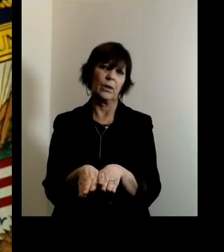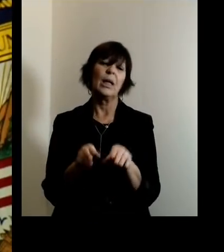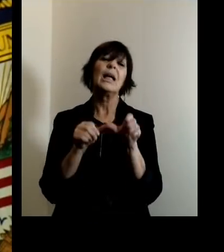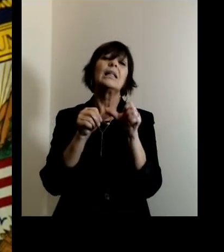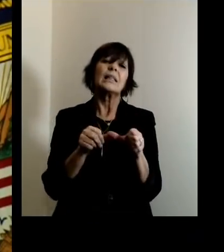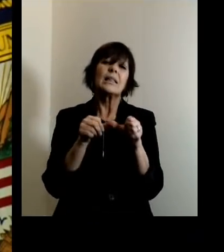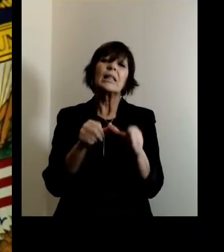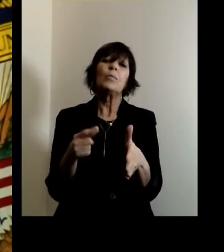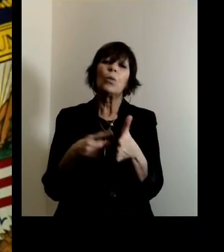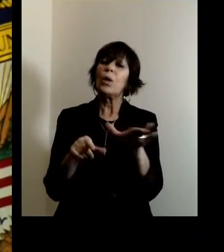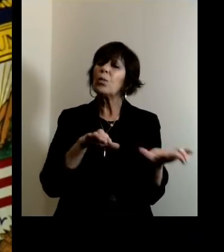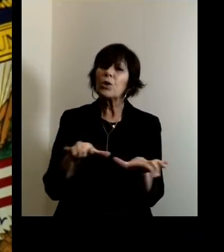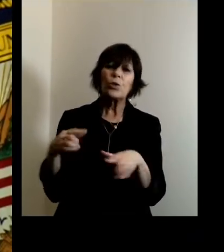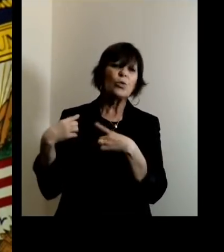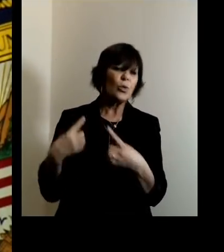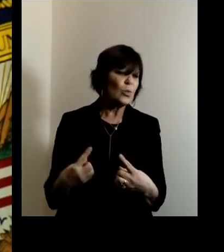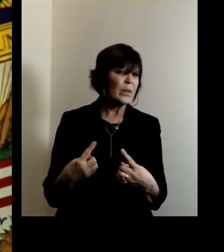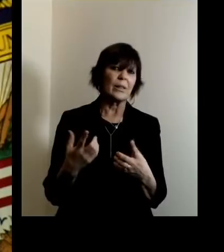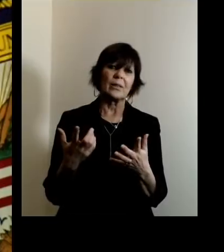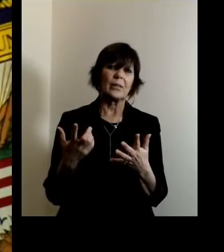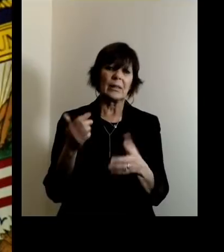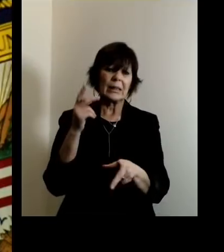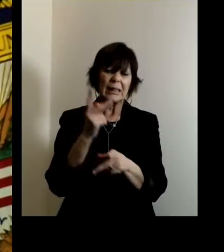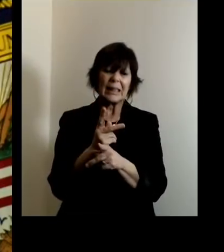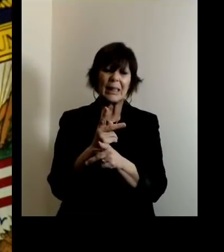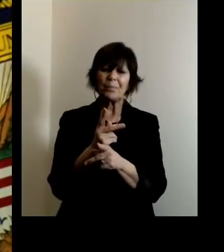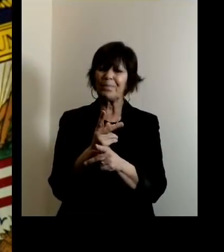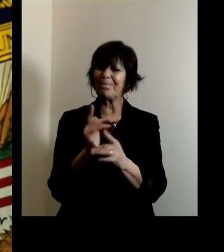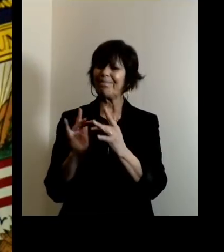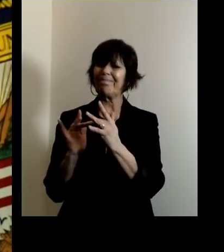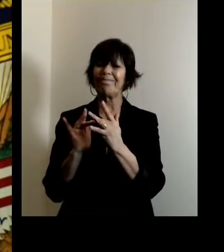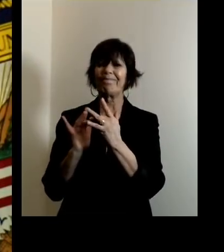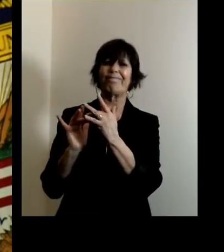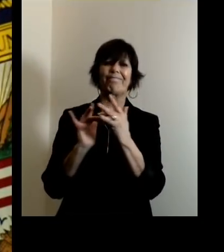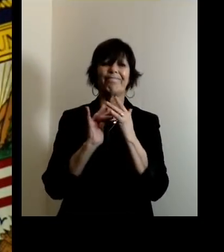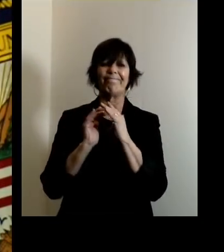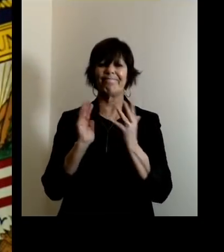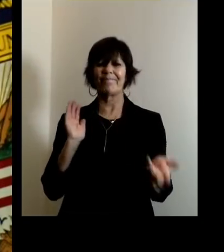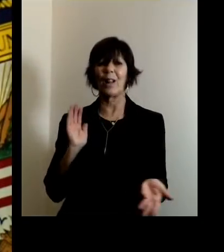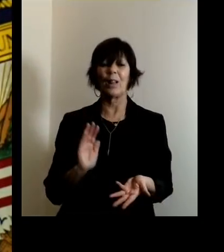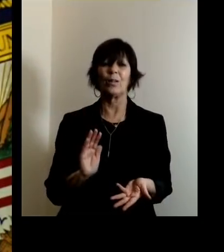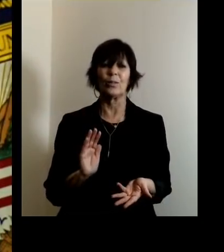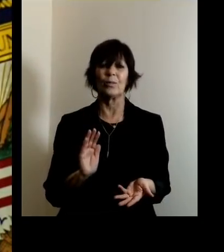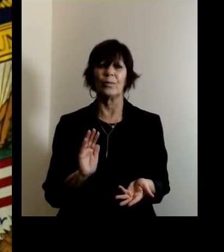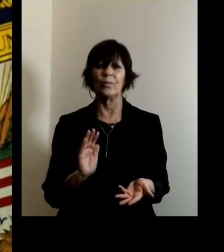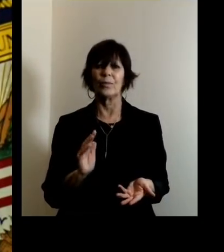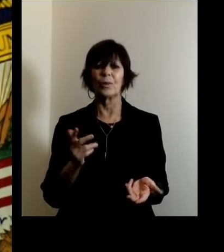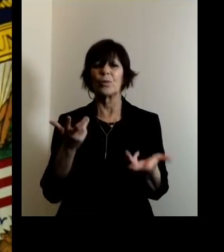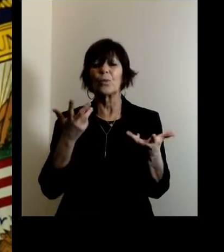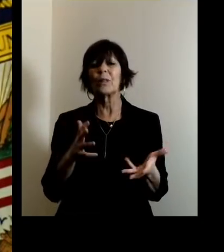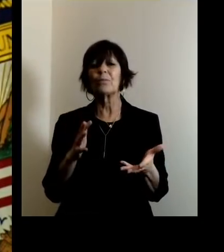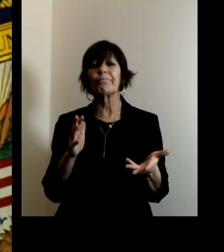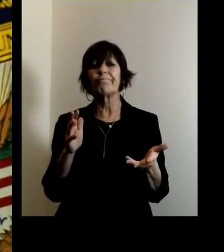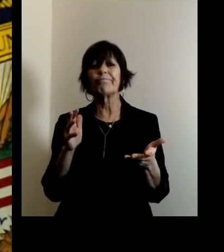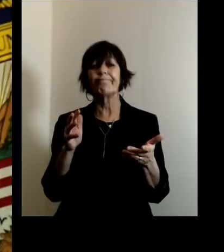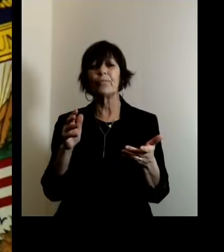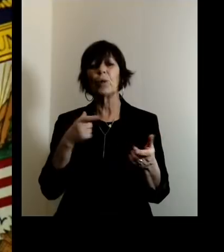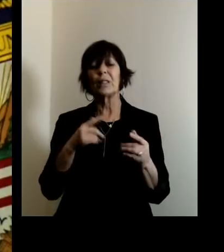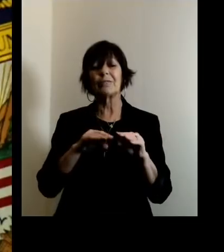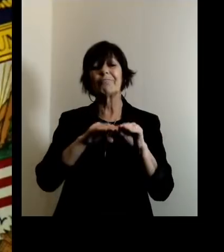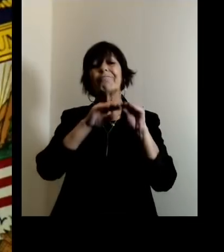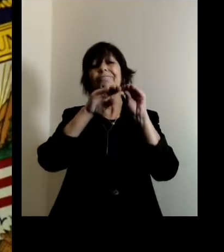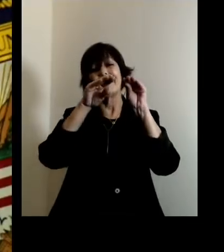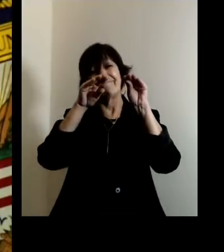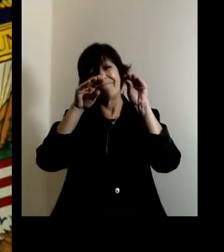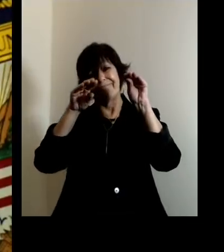doing what we've been doing to keep our contact low with other individuals, so the transmission rate continues to flatten and hopefully